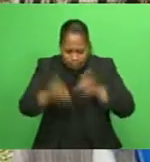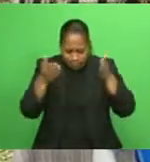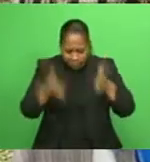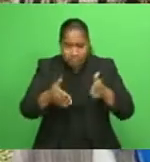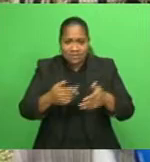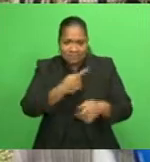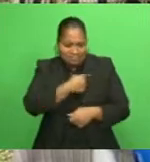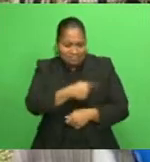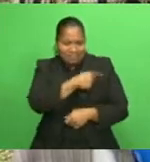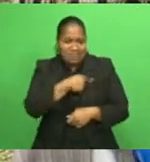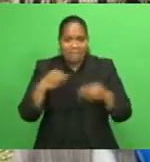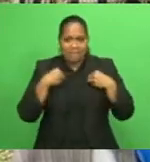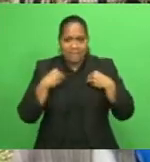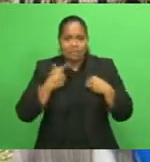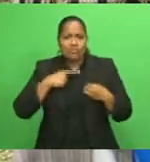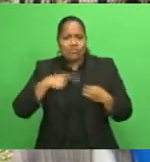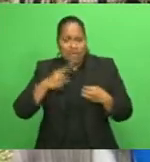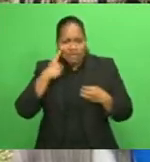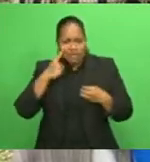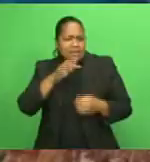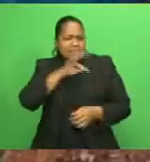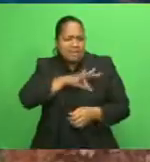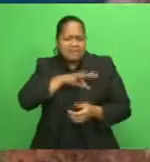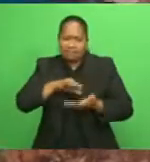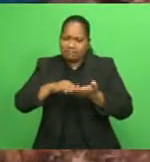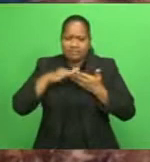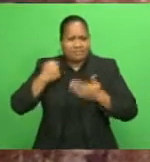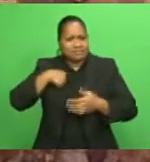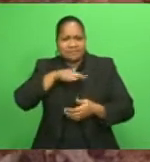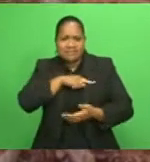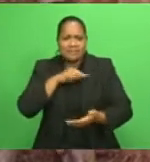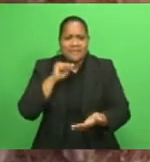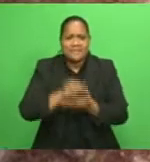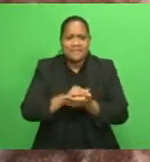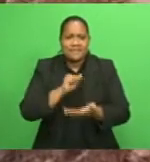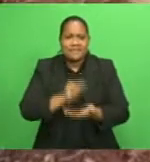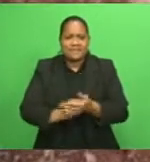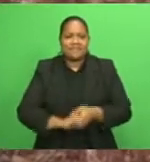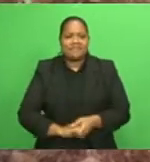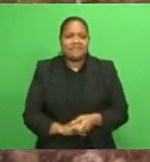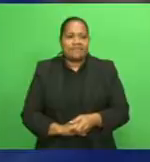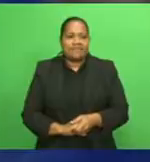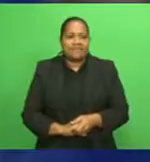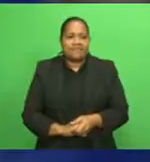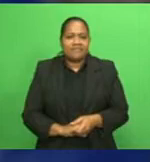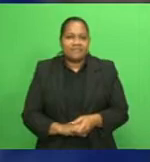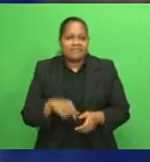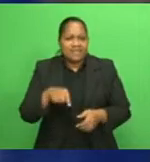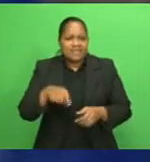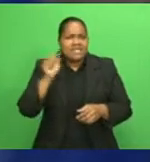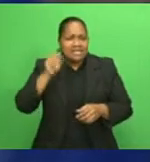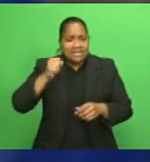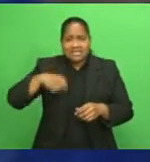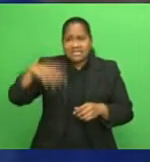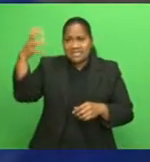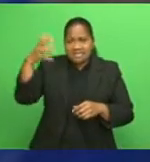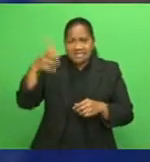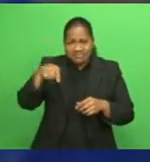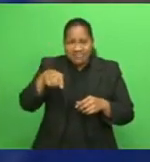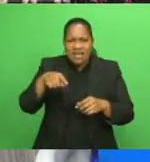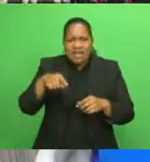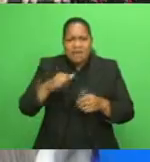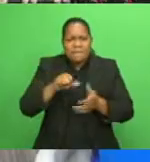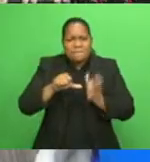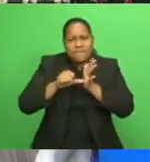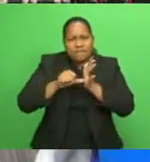the benefit of it, and it has helped us a lot. Takayawa says working in the sun may be tough, but the results are quite